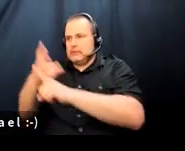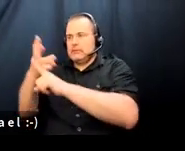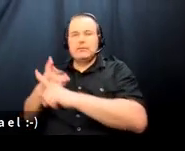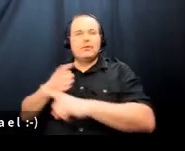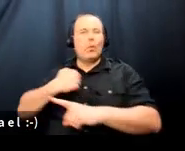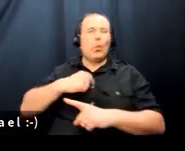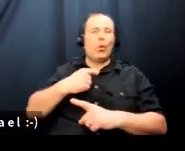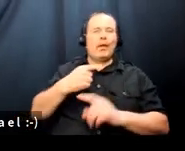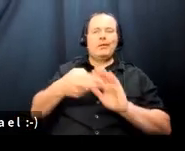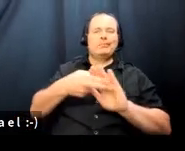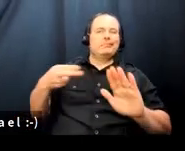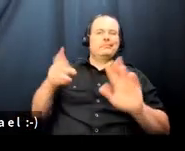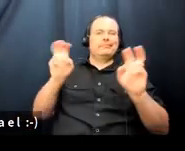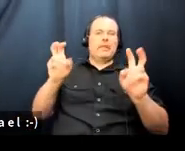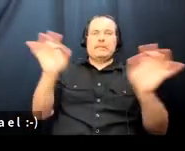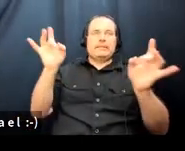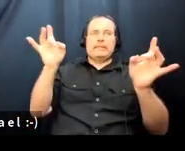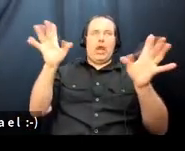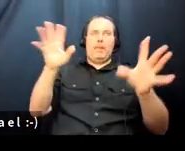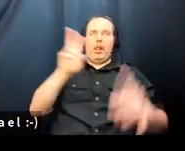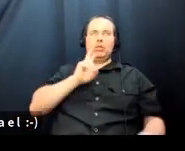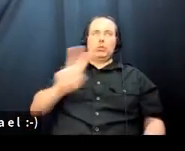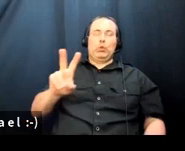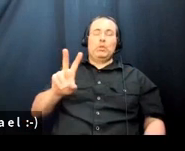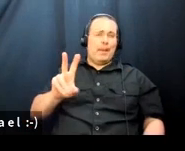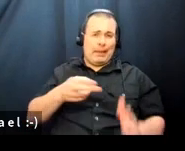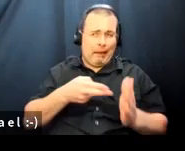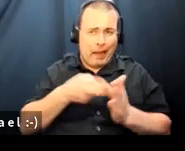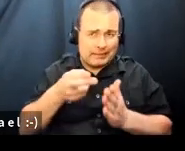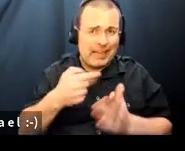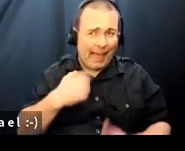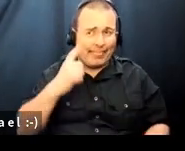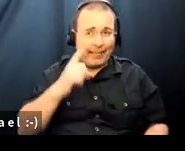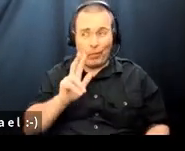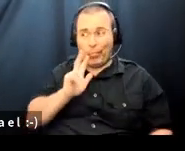2s. Honestly, I think the 3s are much worse,